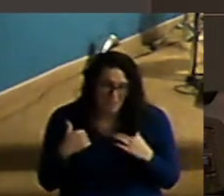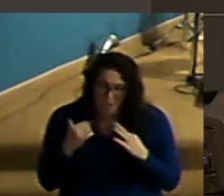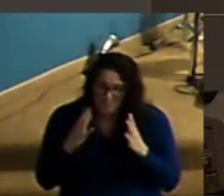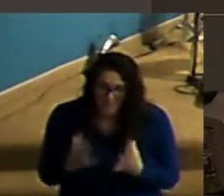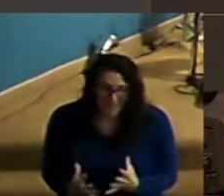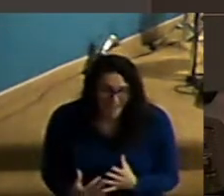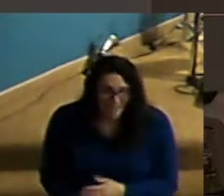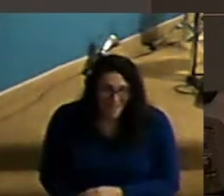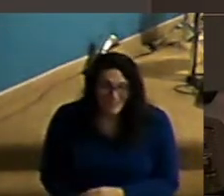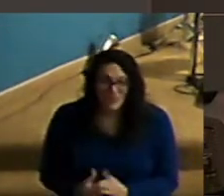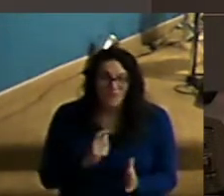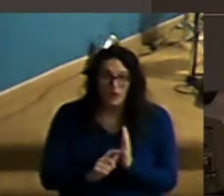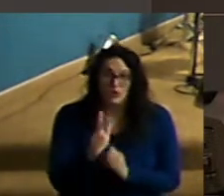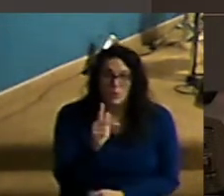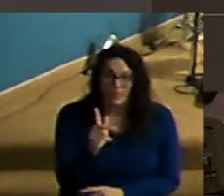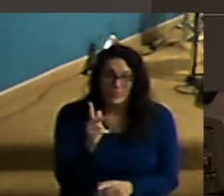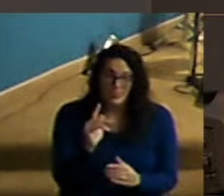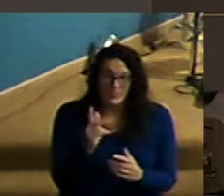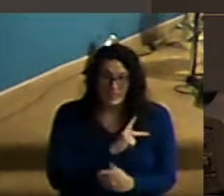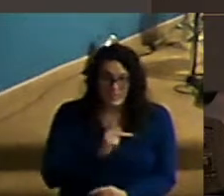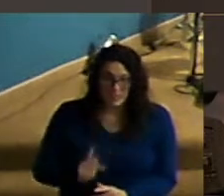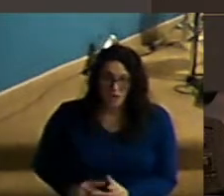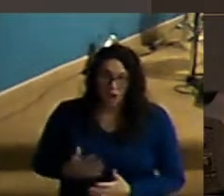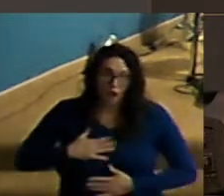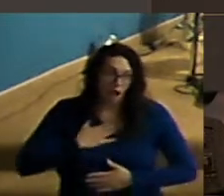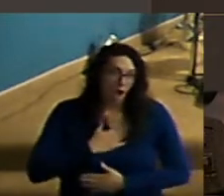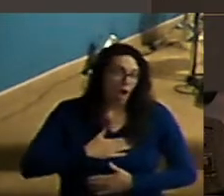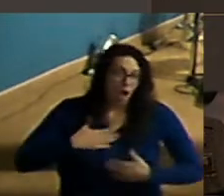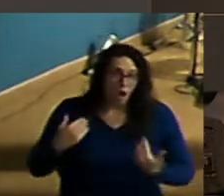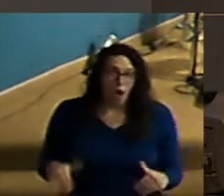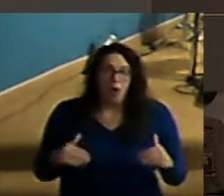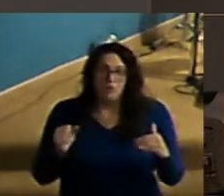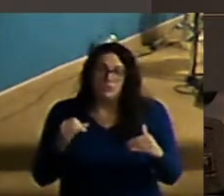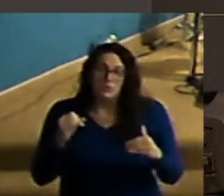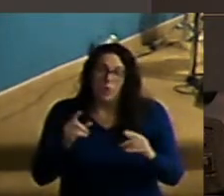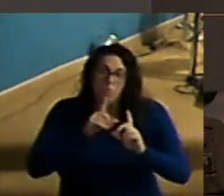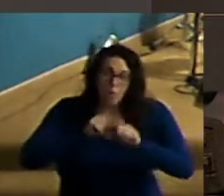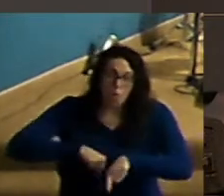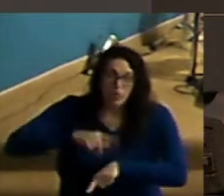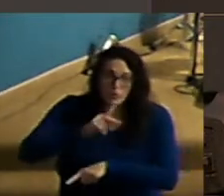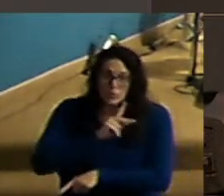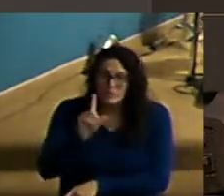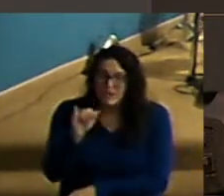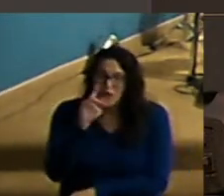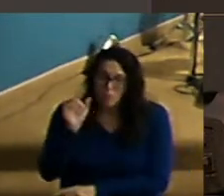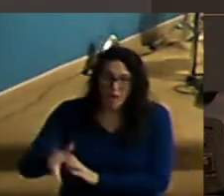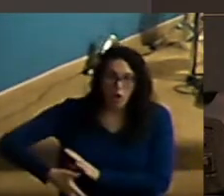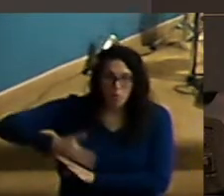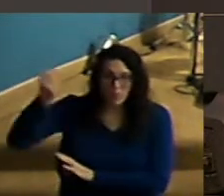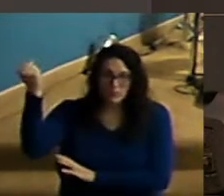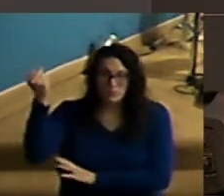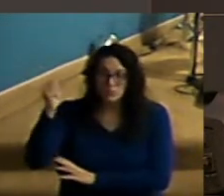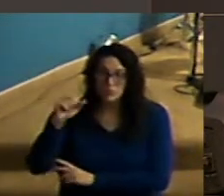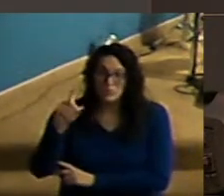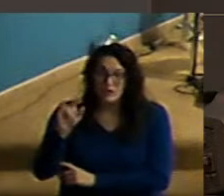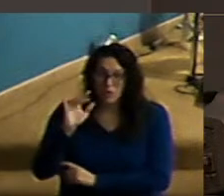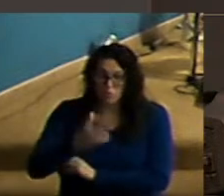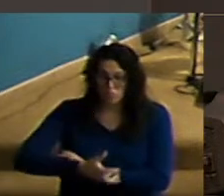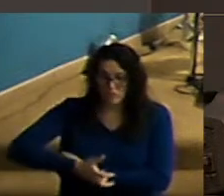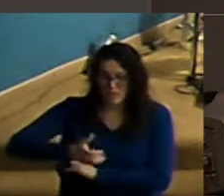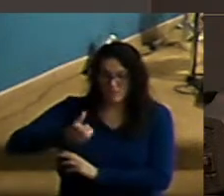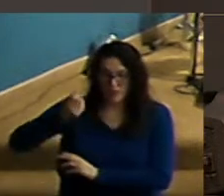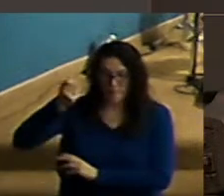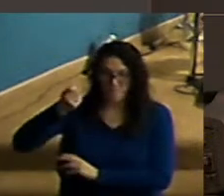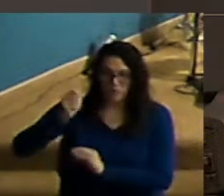Verse 23, the king was overjoyed and gave orders to lift Daniel out of the den. And when Daniel was lifted up from the